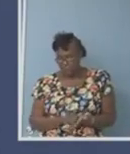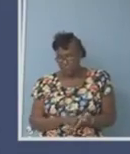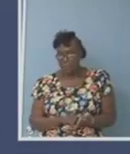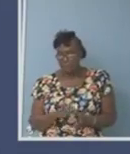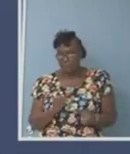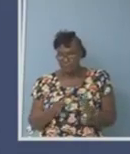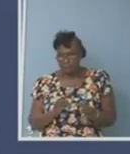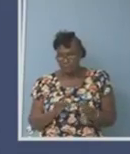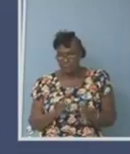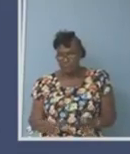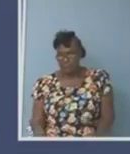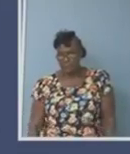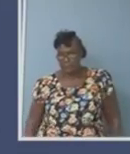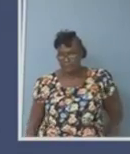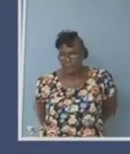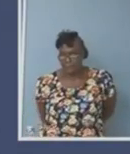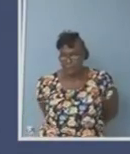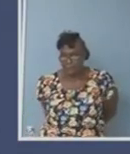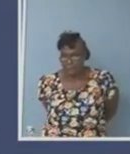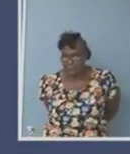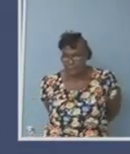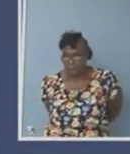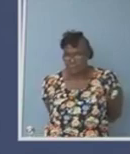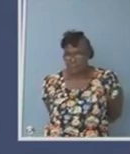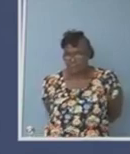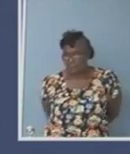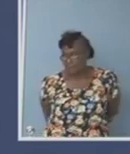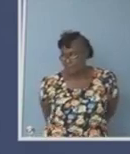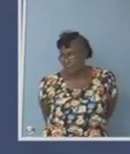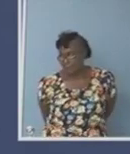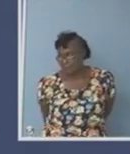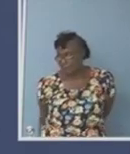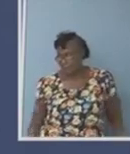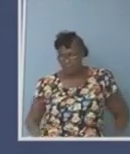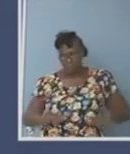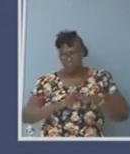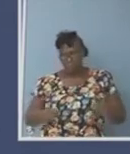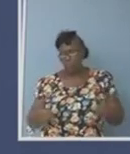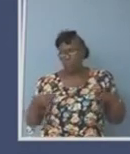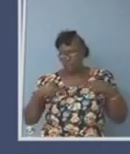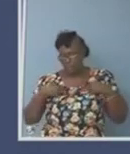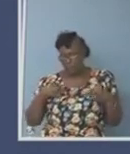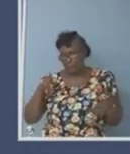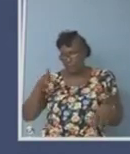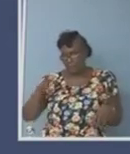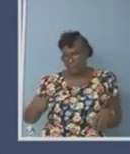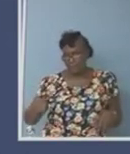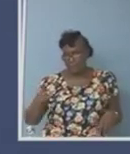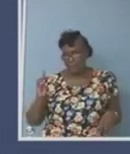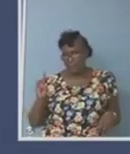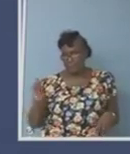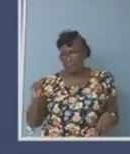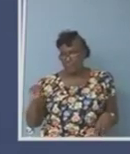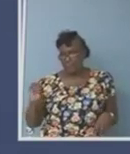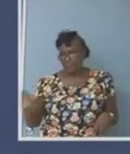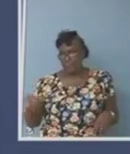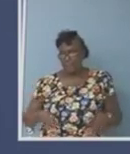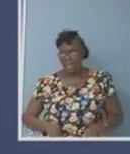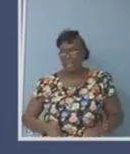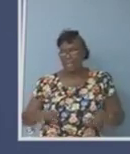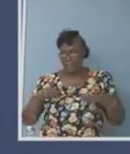sorted. And but in Tobago at this time, we do not have a pandemic. We have no cases